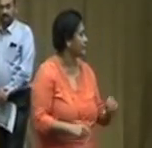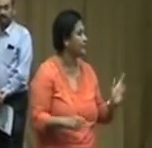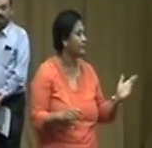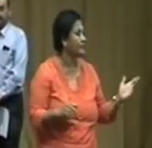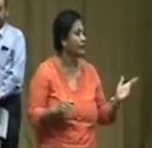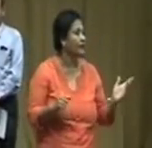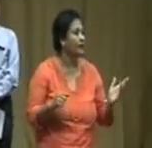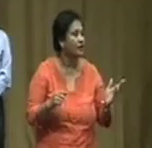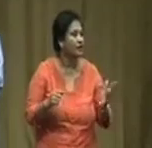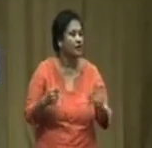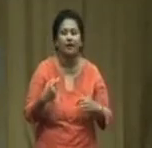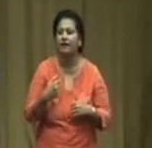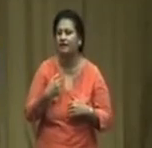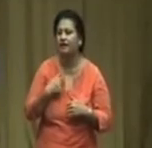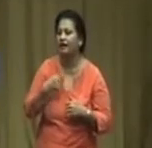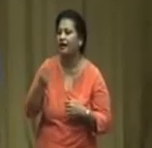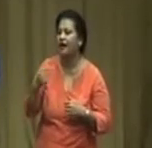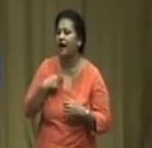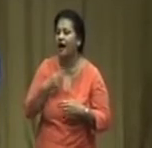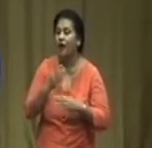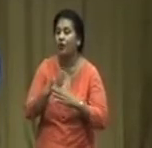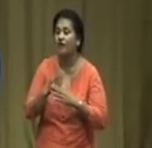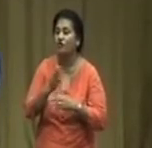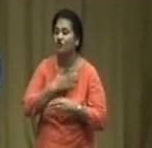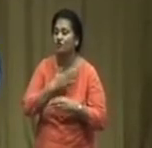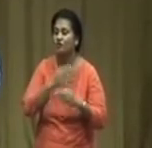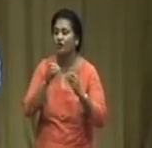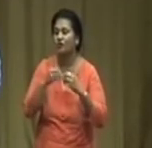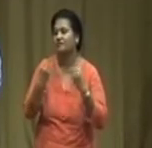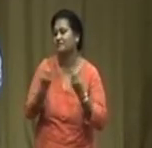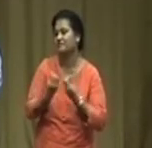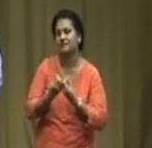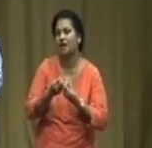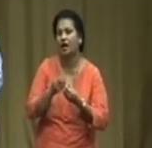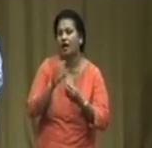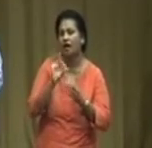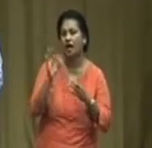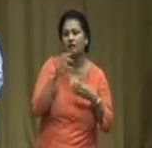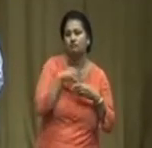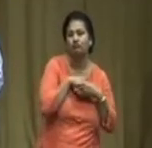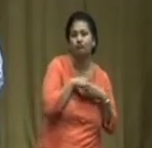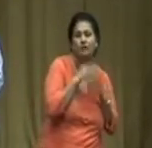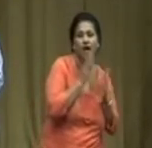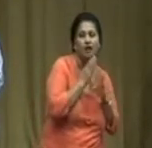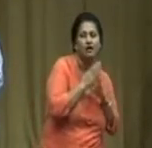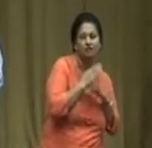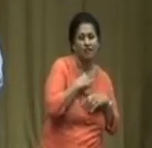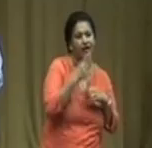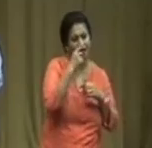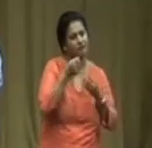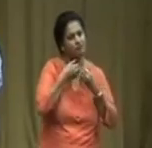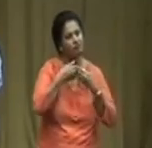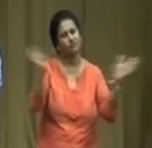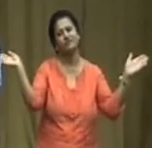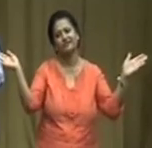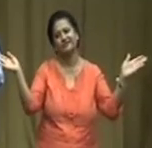candidly, working for a charitable organization, I have no business secrets to hide. So I can speak openly and candidly.